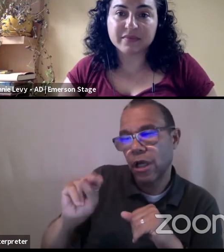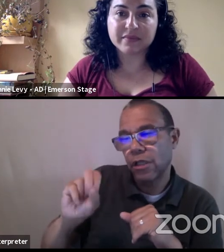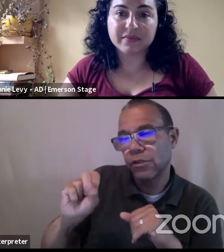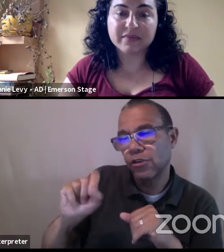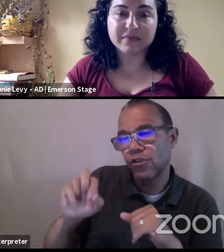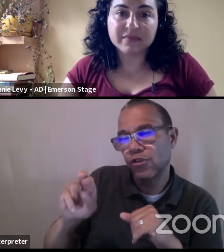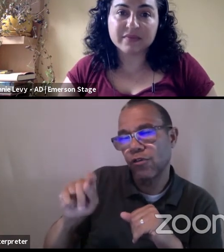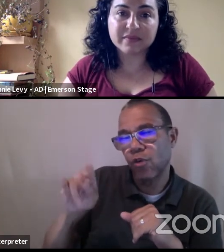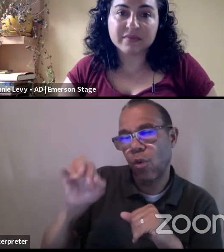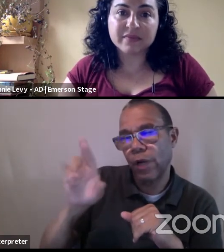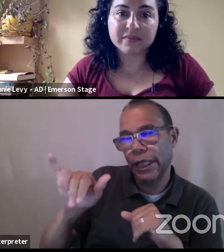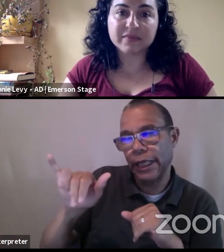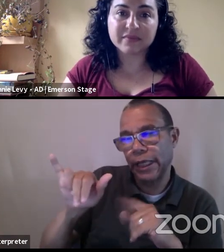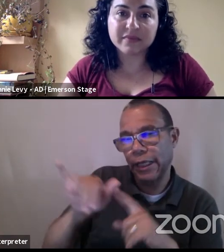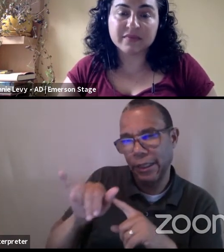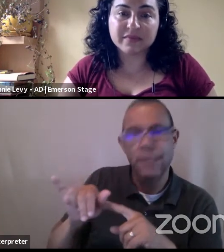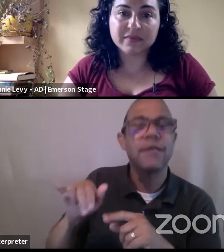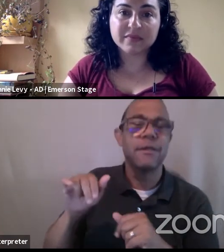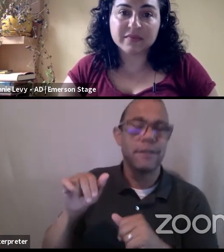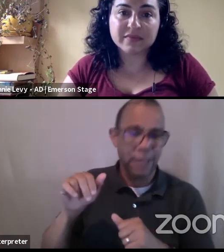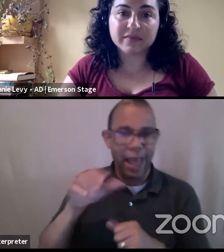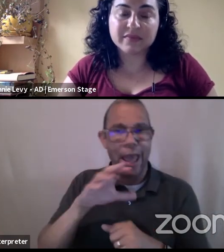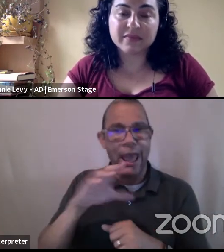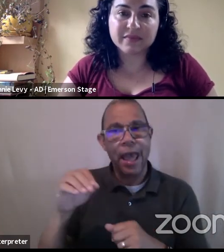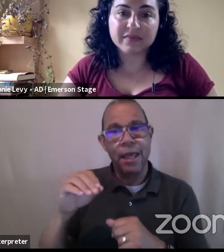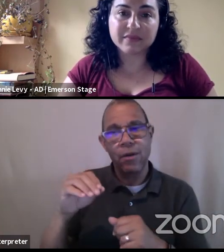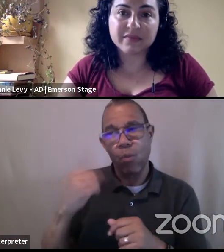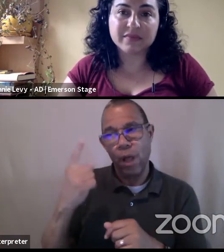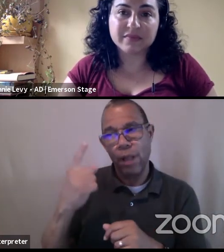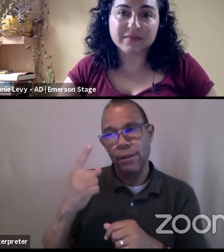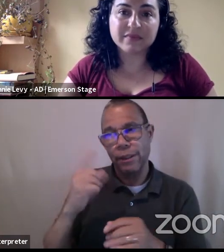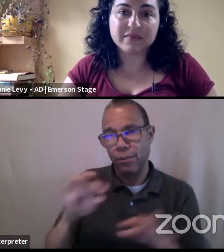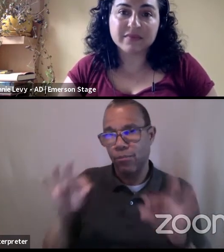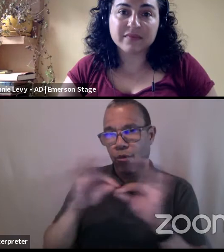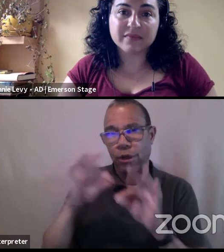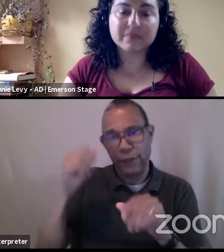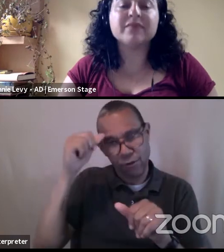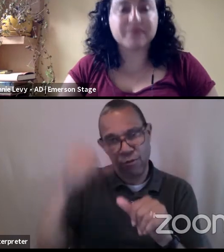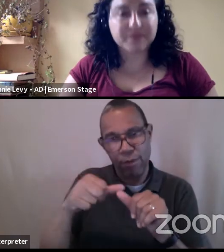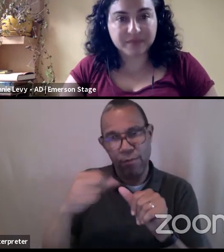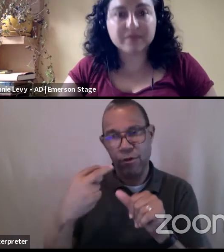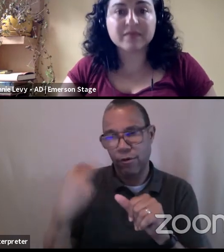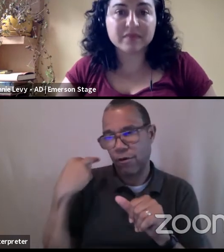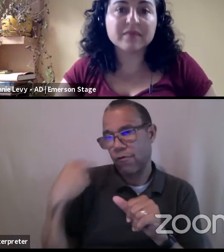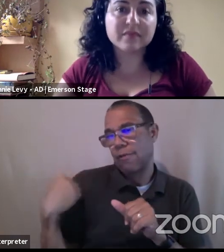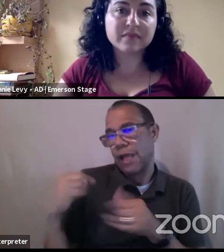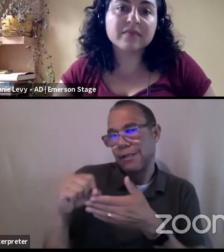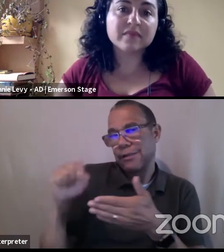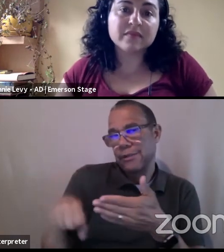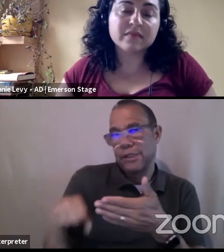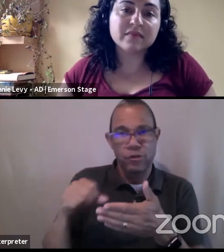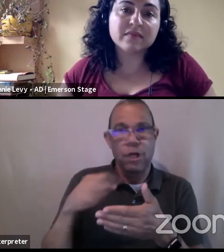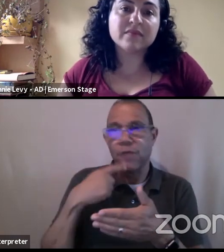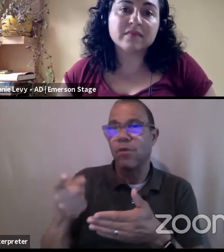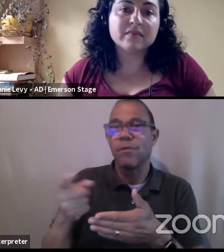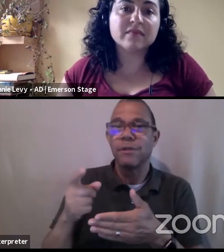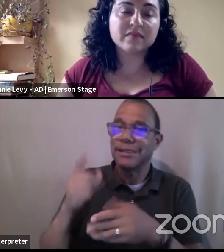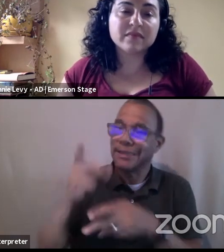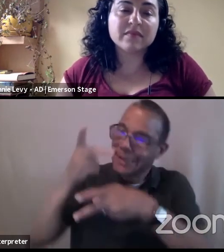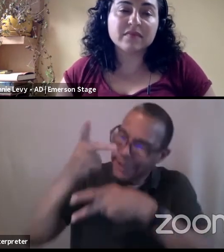of the main takeaways, I think for last semester for my students was to remain flexible, to, to remain creative in, in any